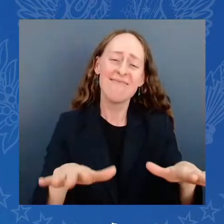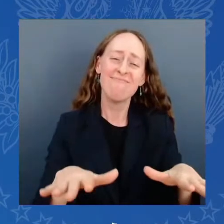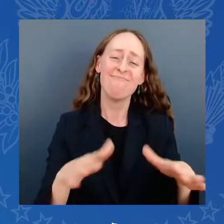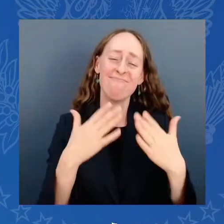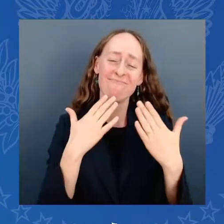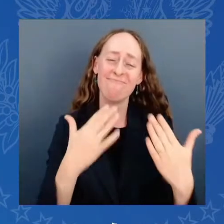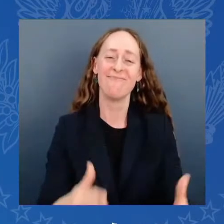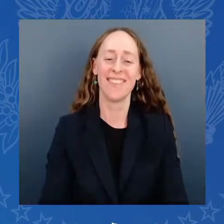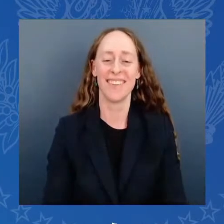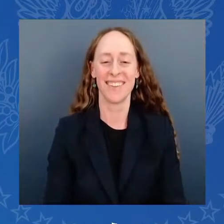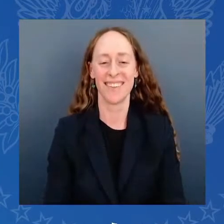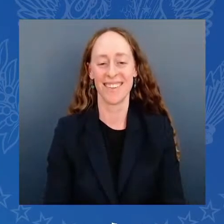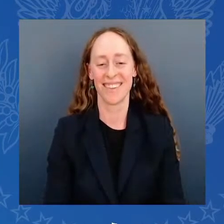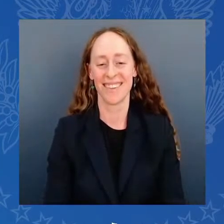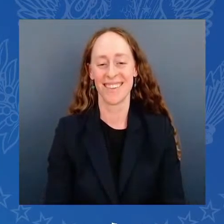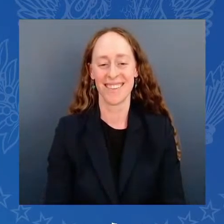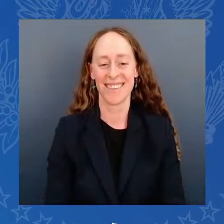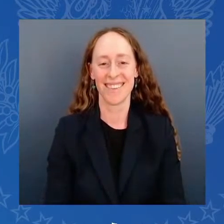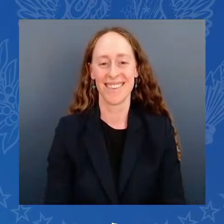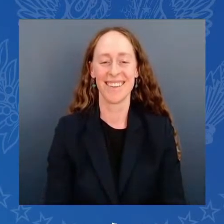Thank you. Please.